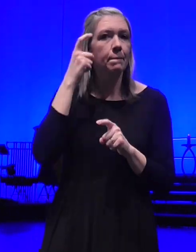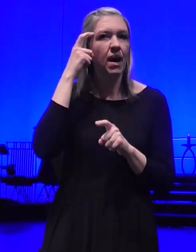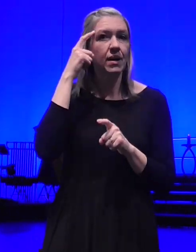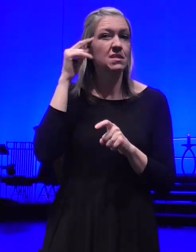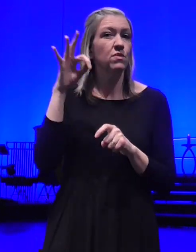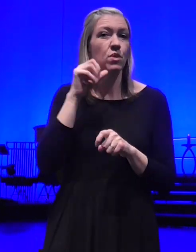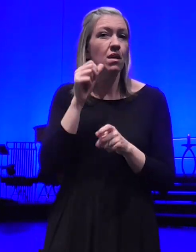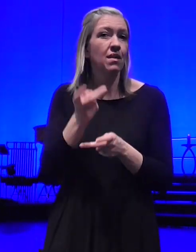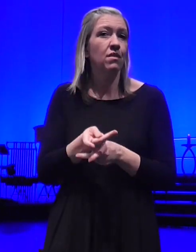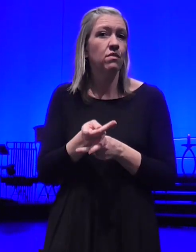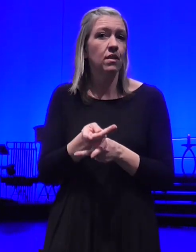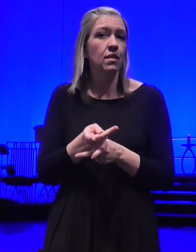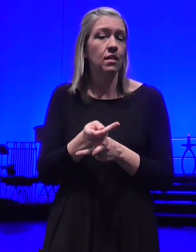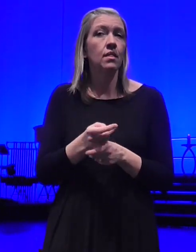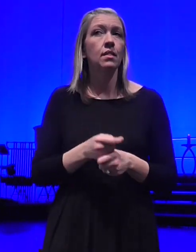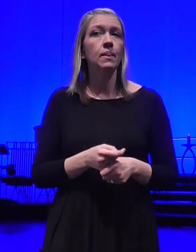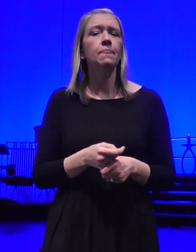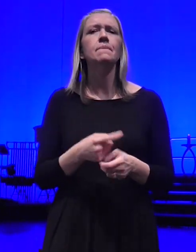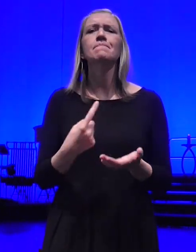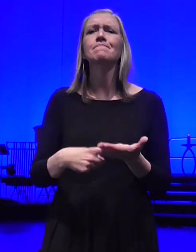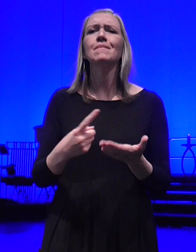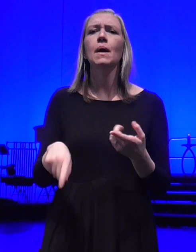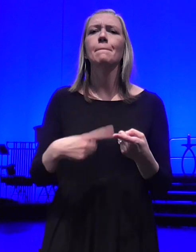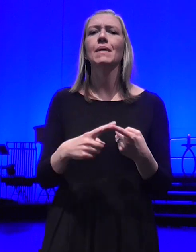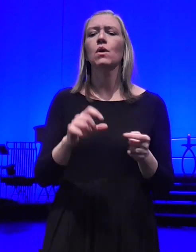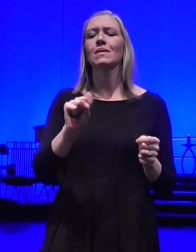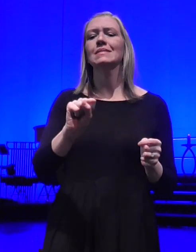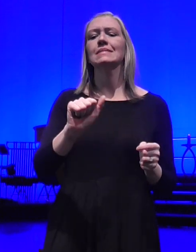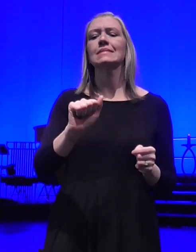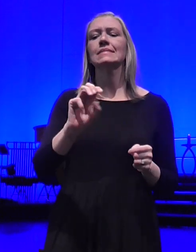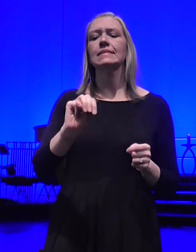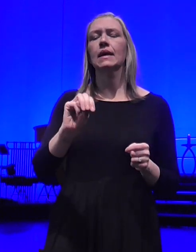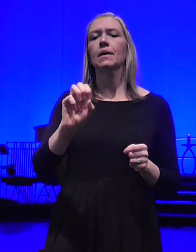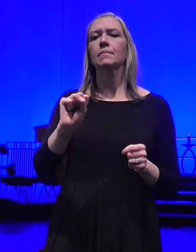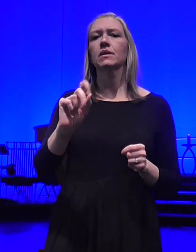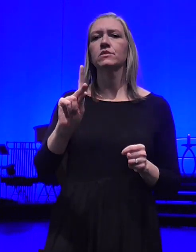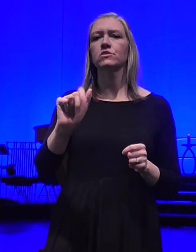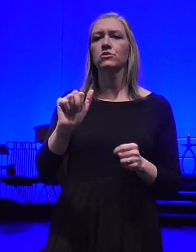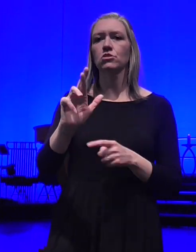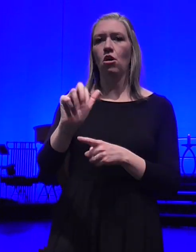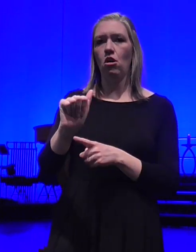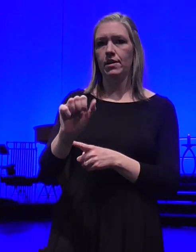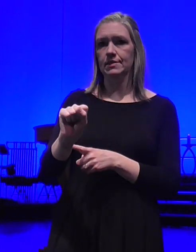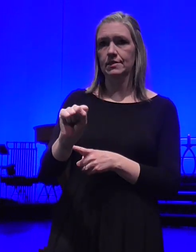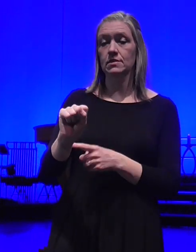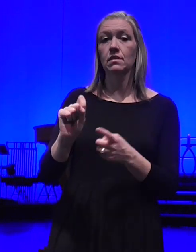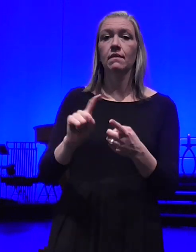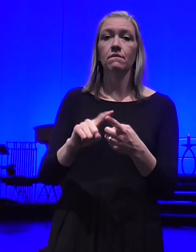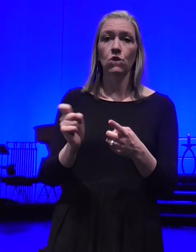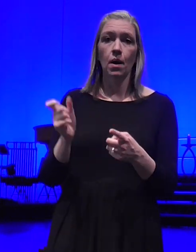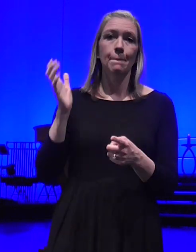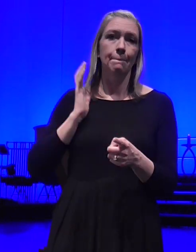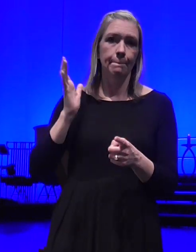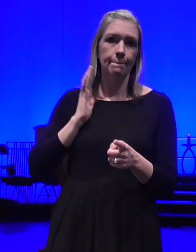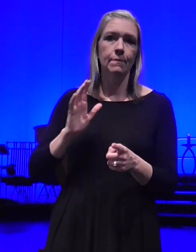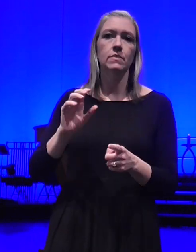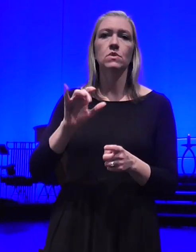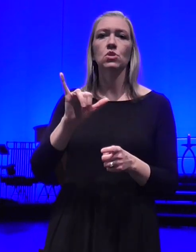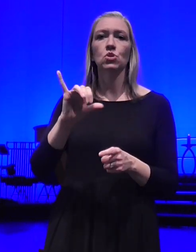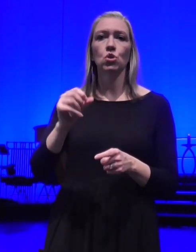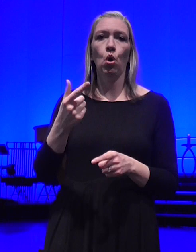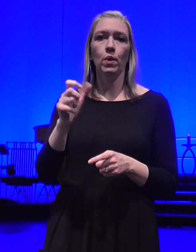careful. He talks about samskaras, and samskaras are from the yogic tradition, and